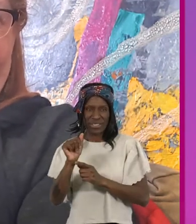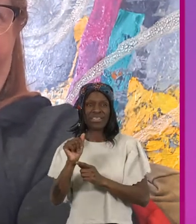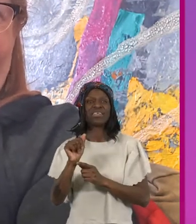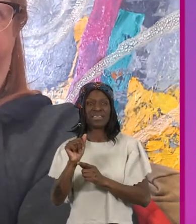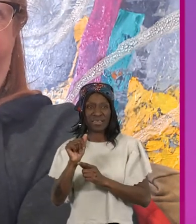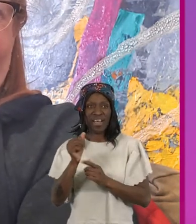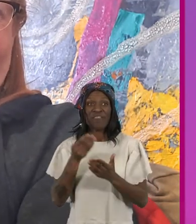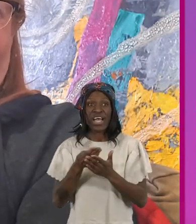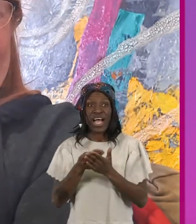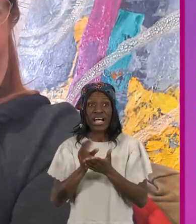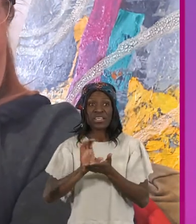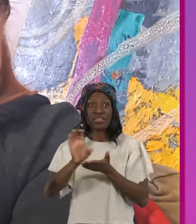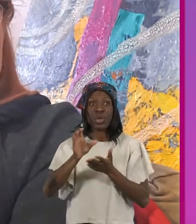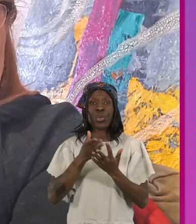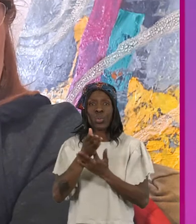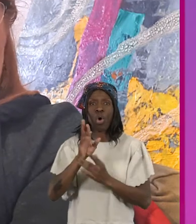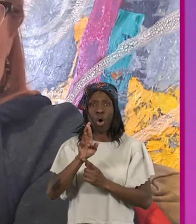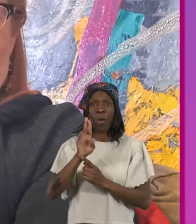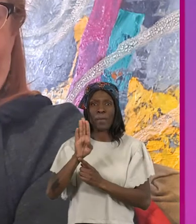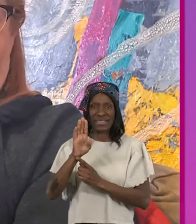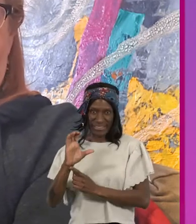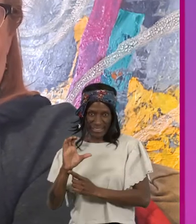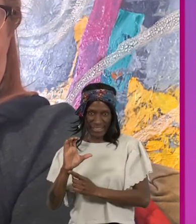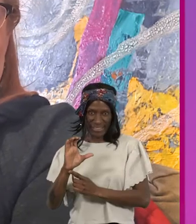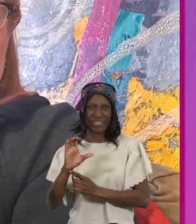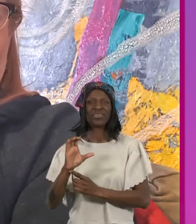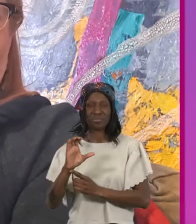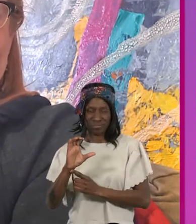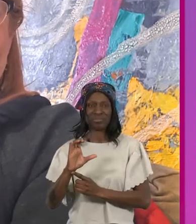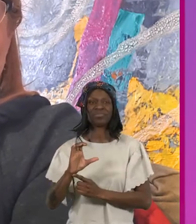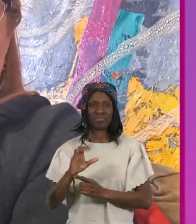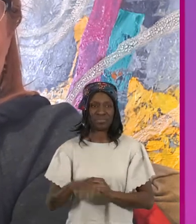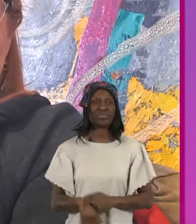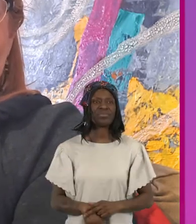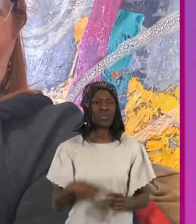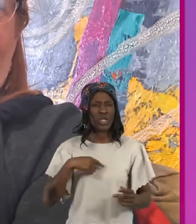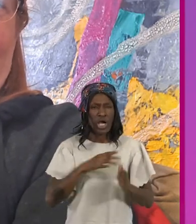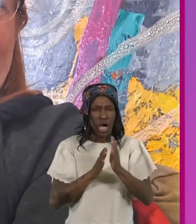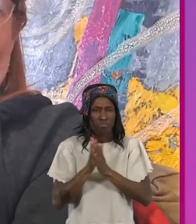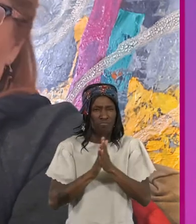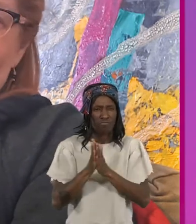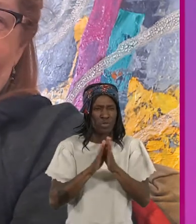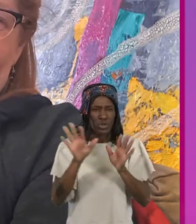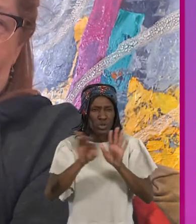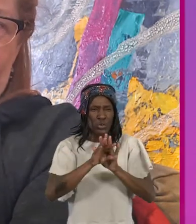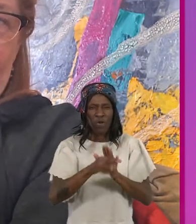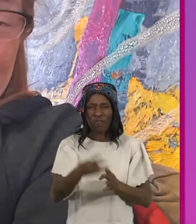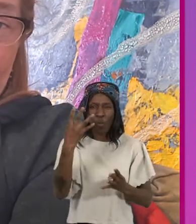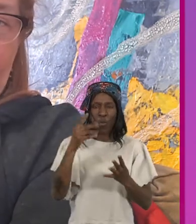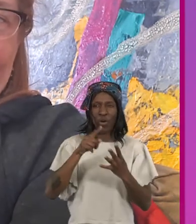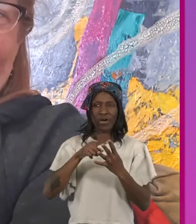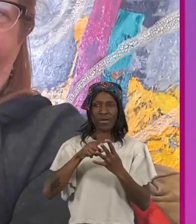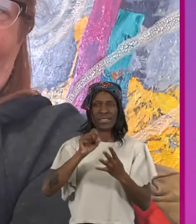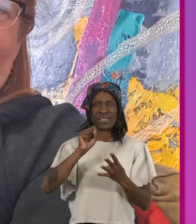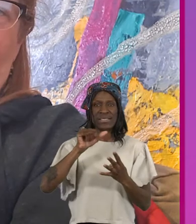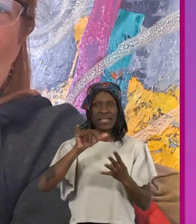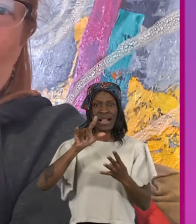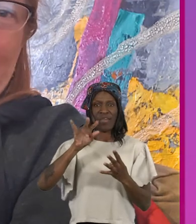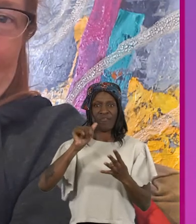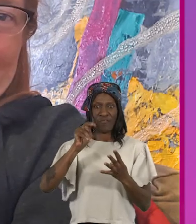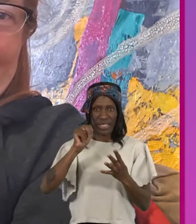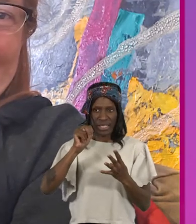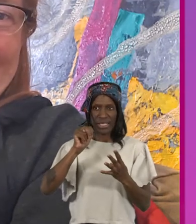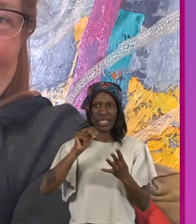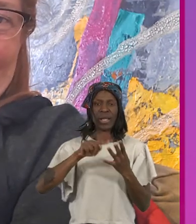Disability, funded through the RBC Foundation. We were ambitious in choosing four of our